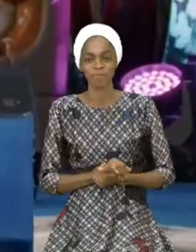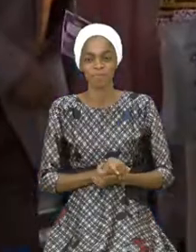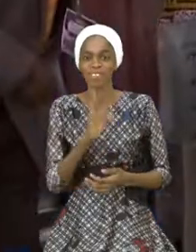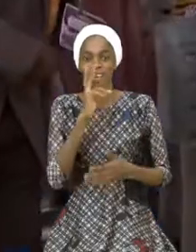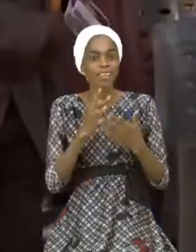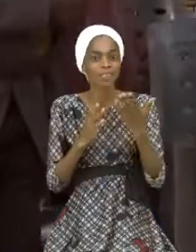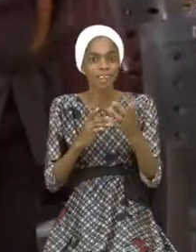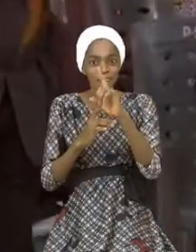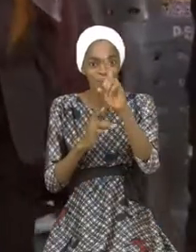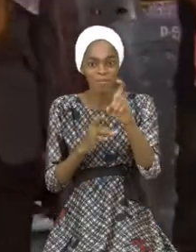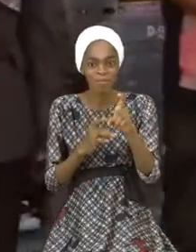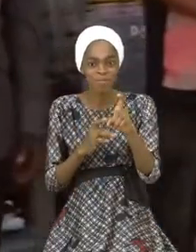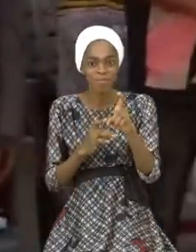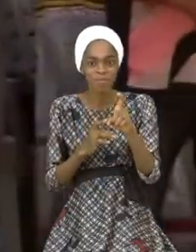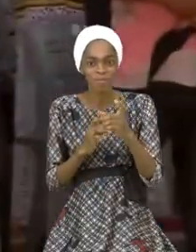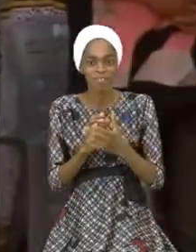here